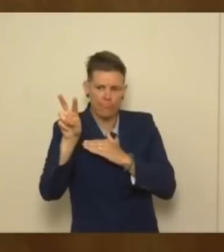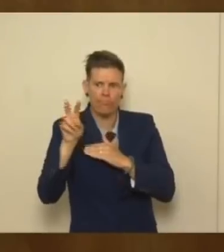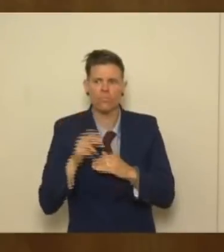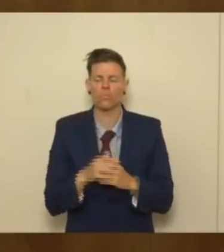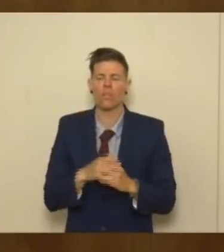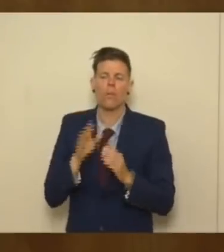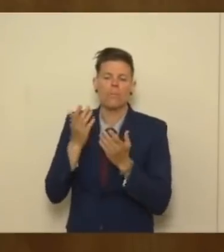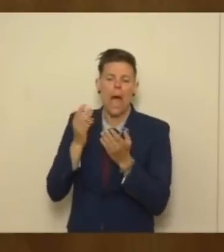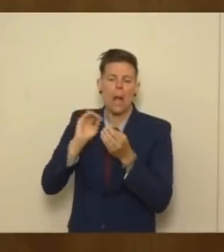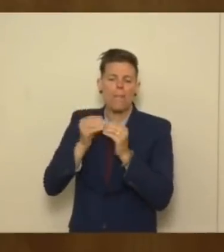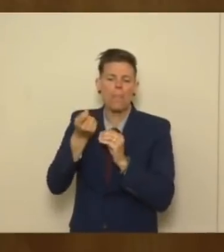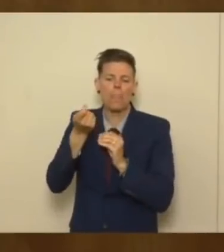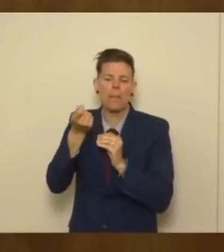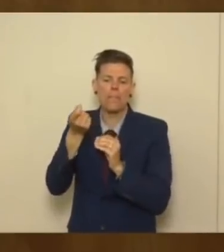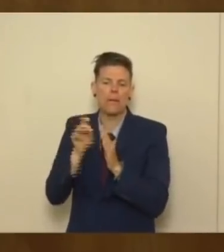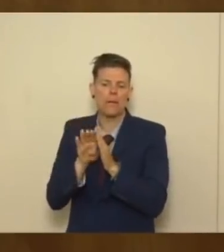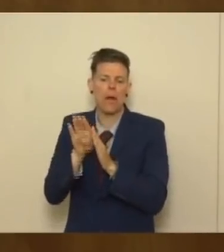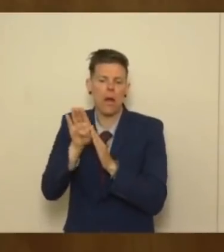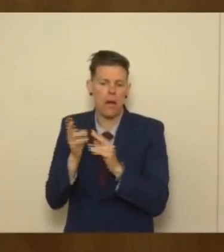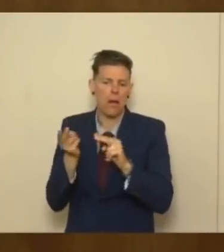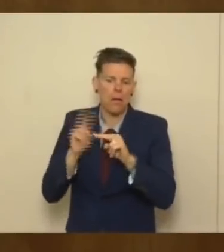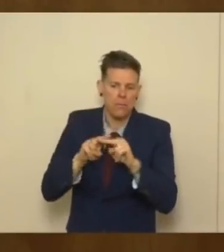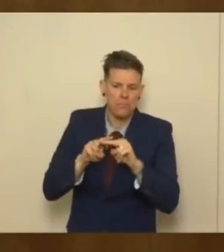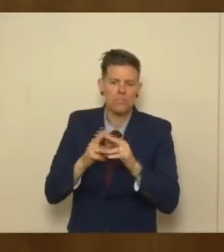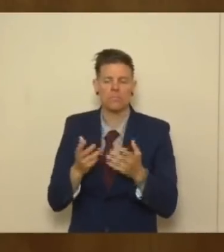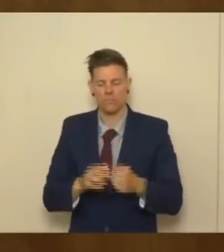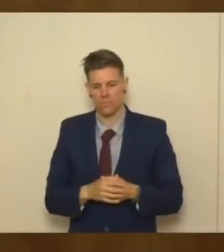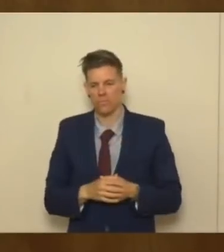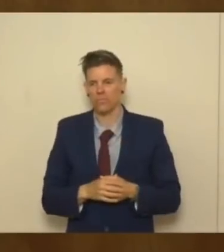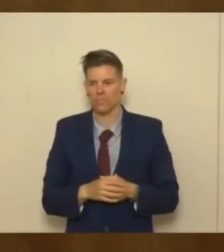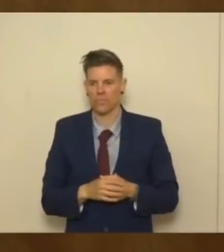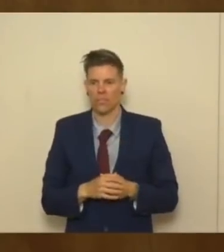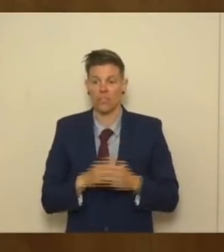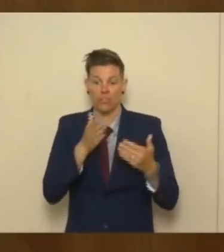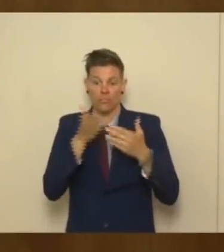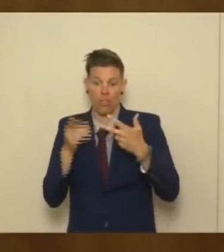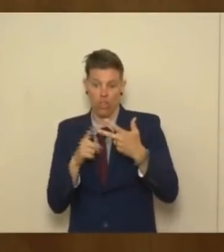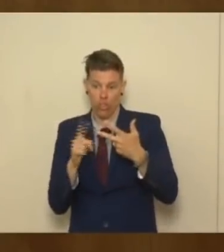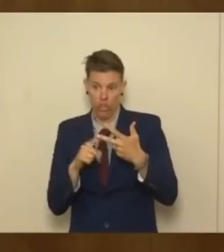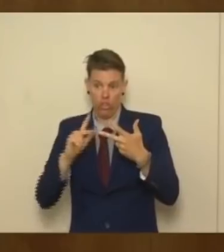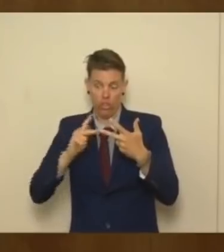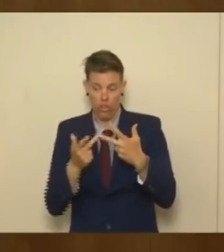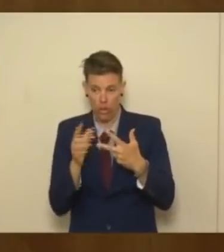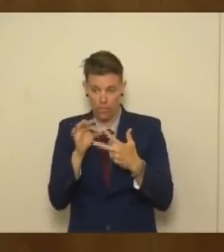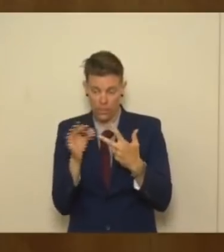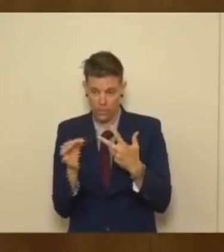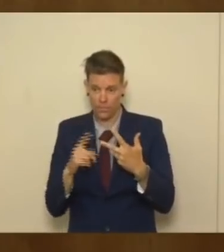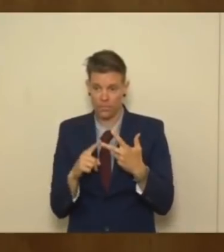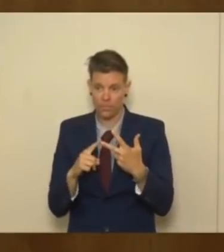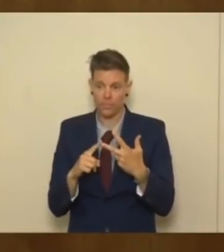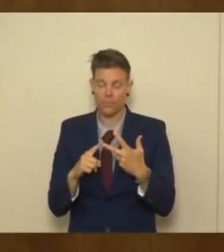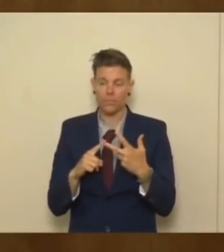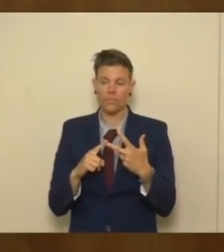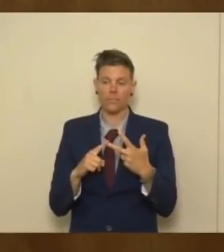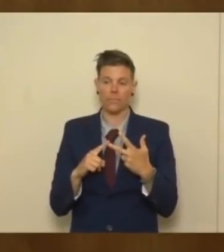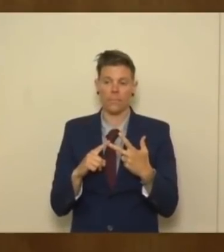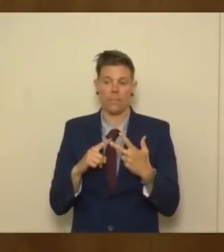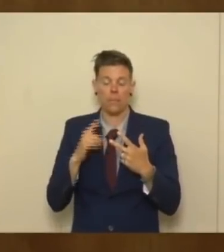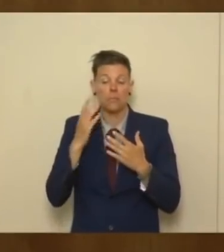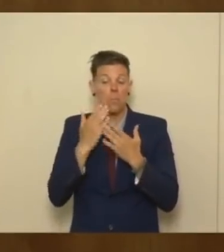uptick depending on the nuances. The third set of interventions that they showed